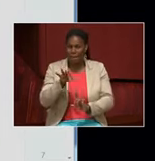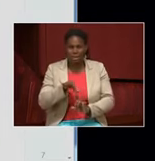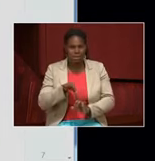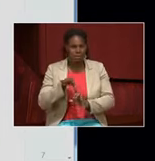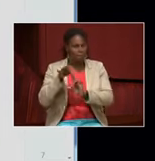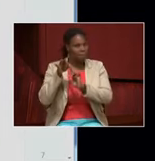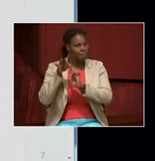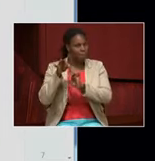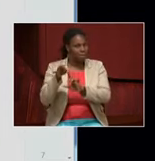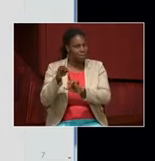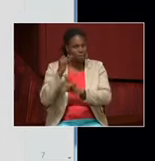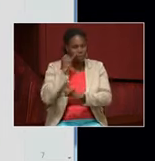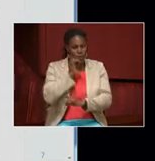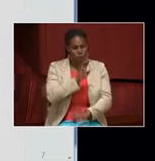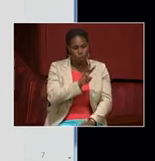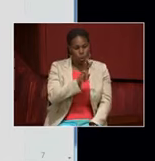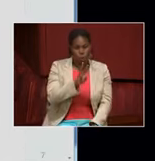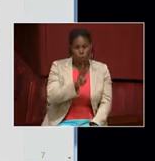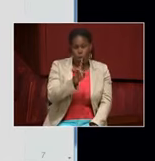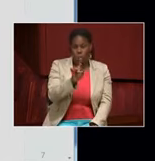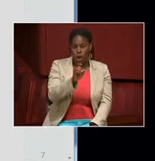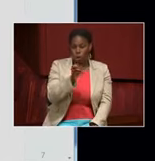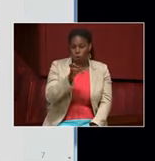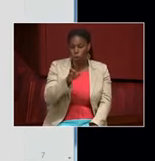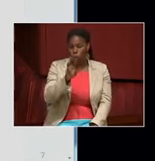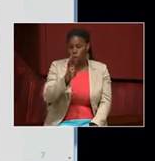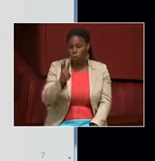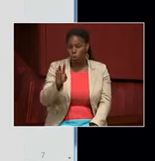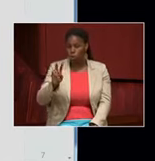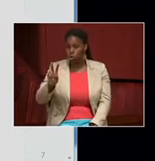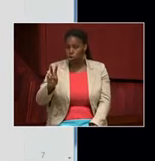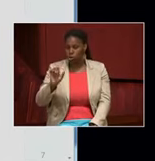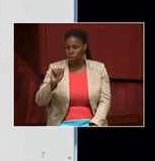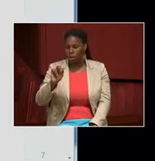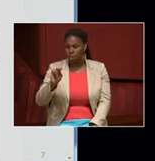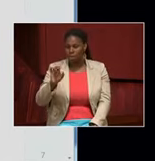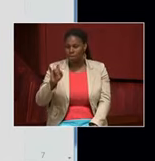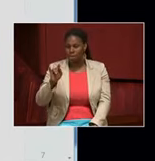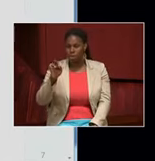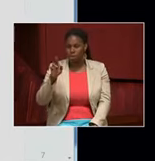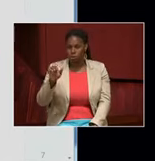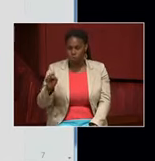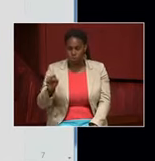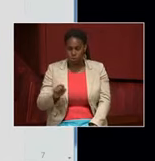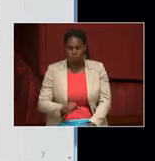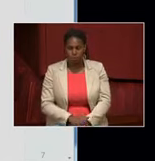War I or World War II ancestors that you have.